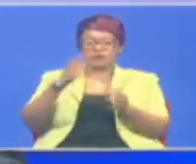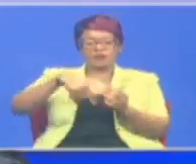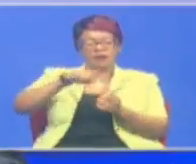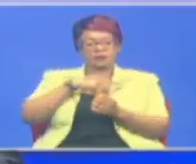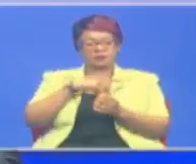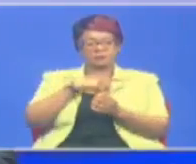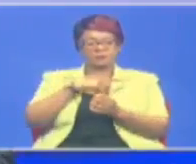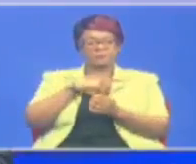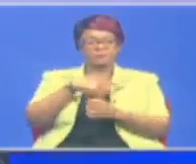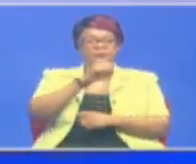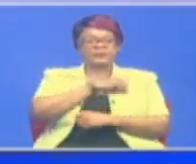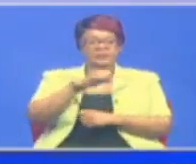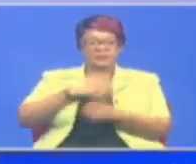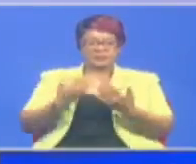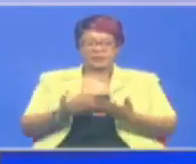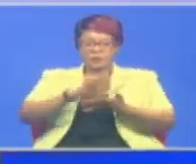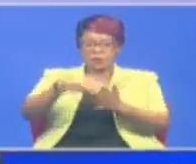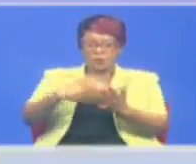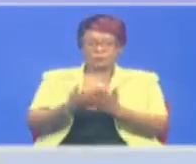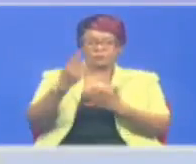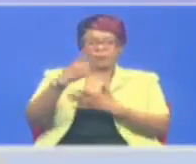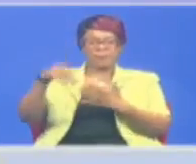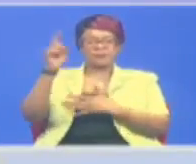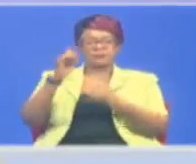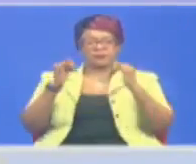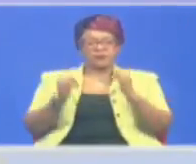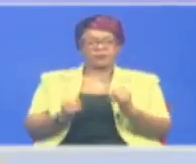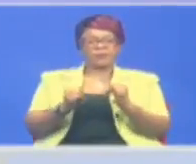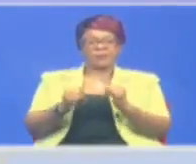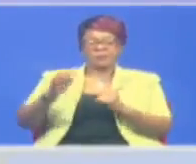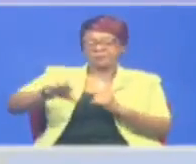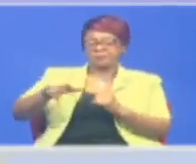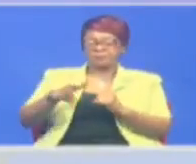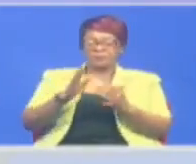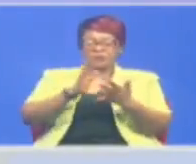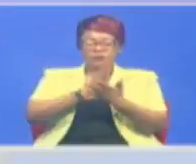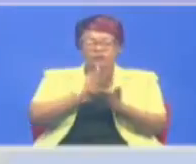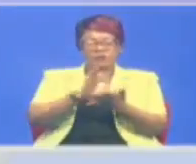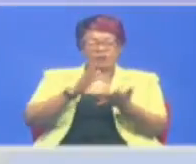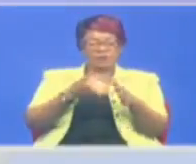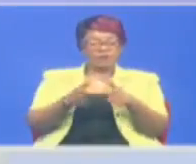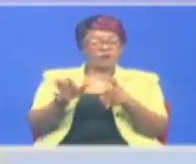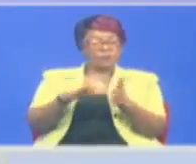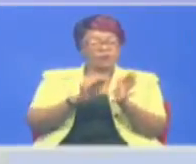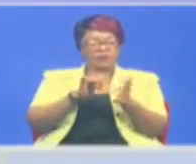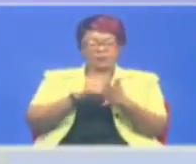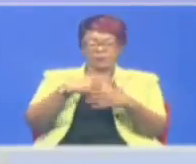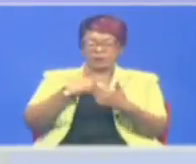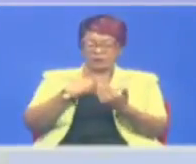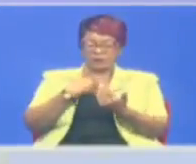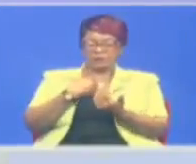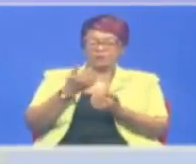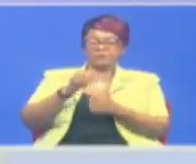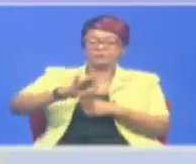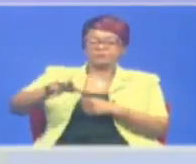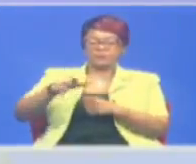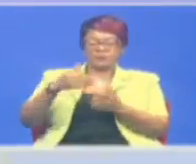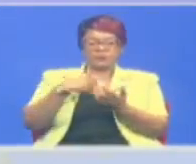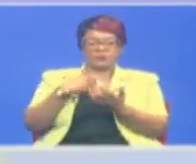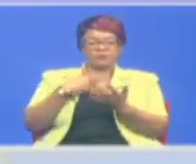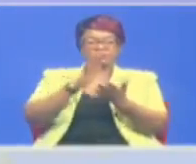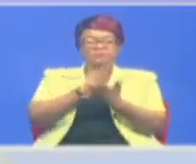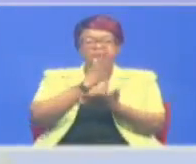Senate has unanimously passed a new county revenue sharing formula that will see none of the counties losing revenue while sharing the